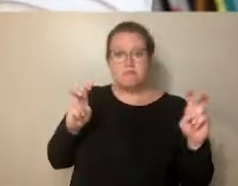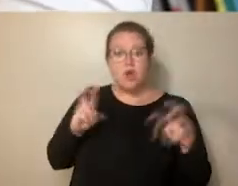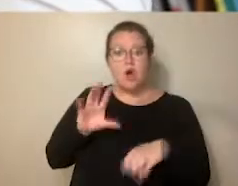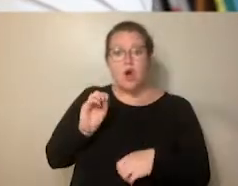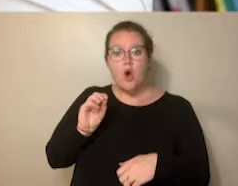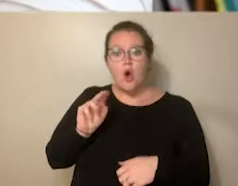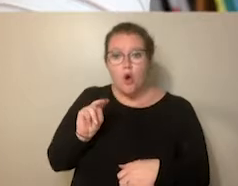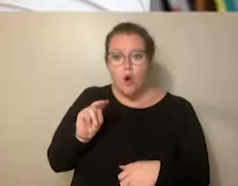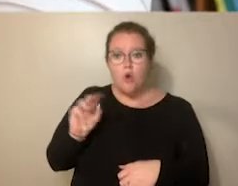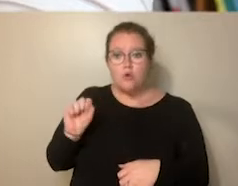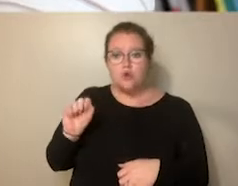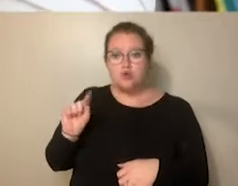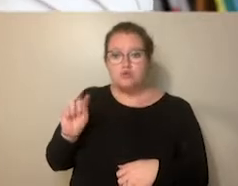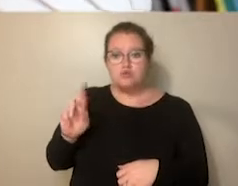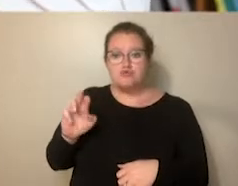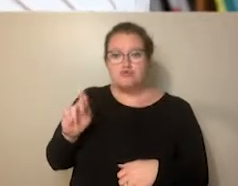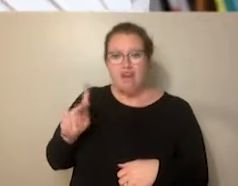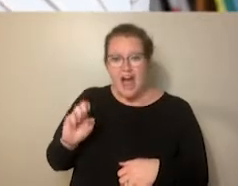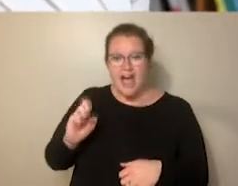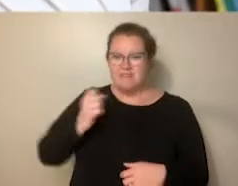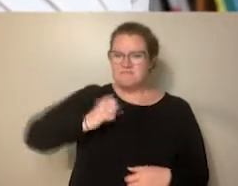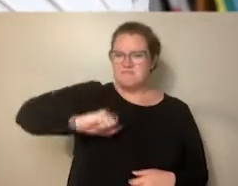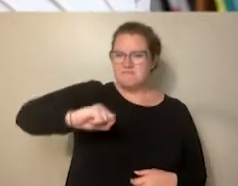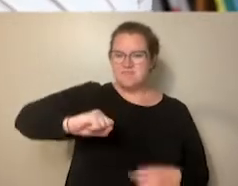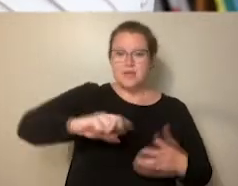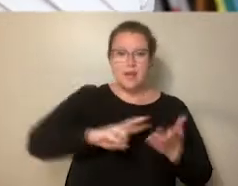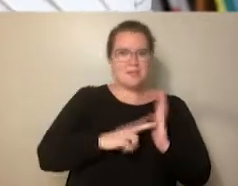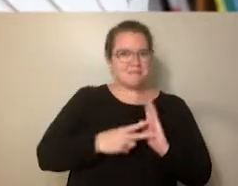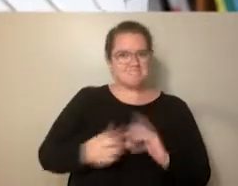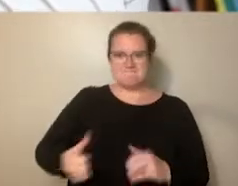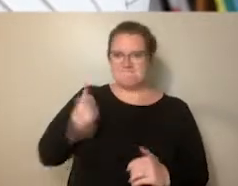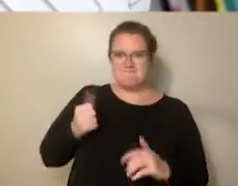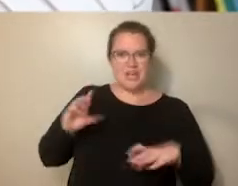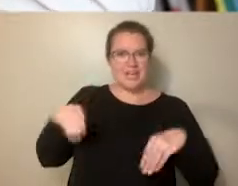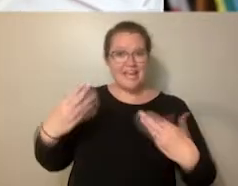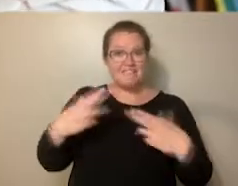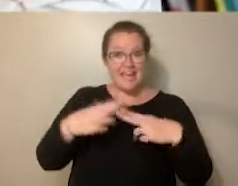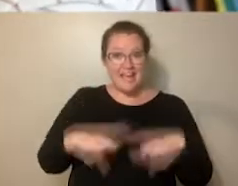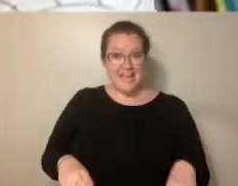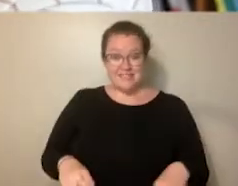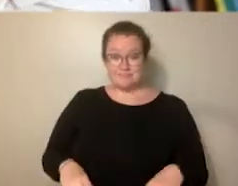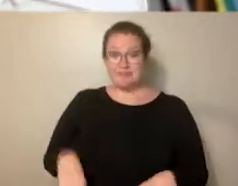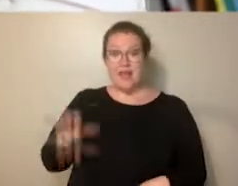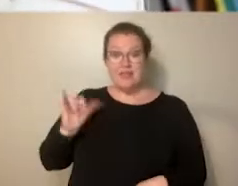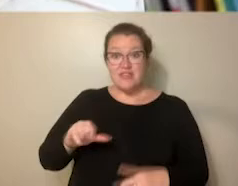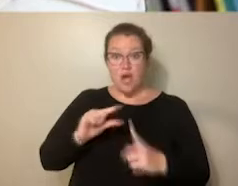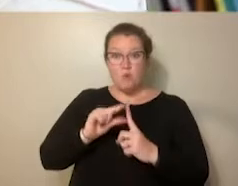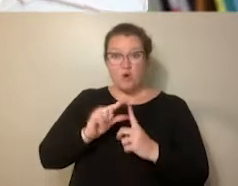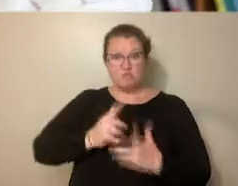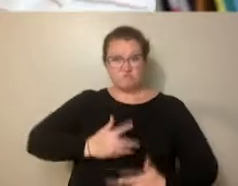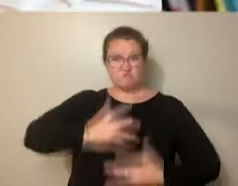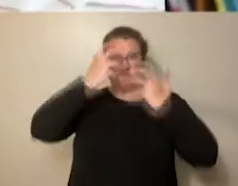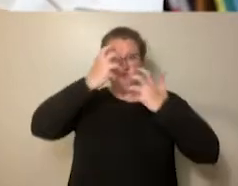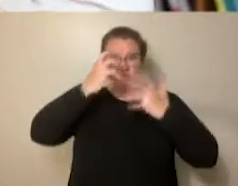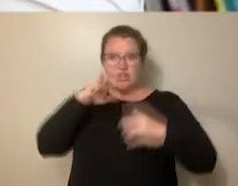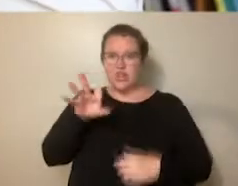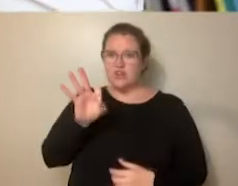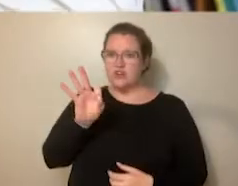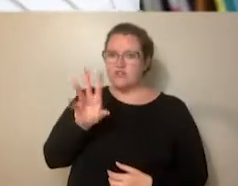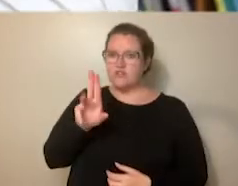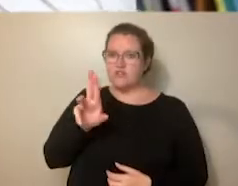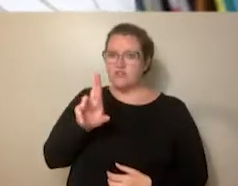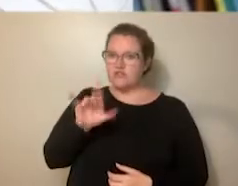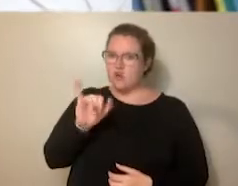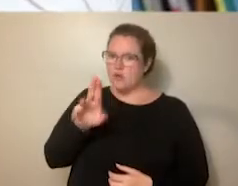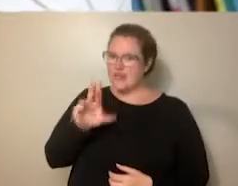give the Farmer Brown any more eggs. And the big word here, furious, They were getting Farmer Brown was getting